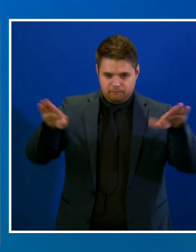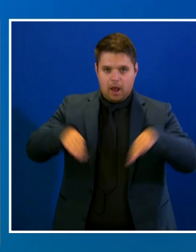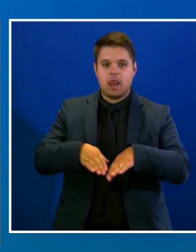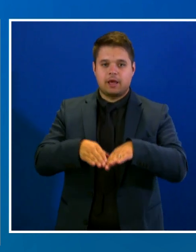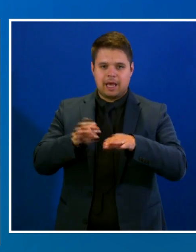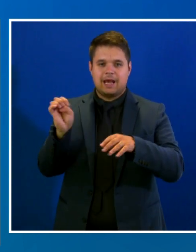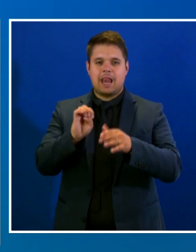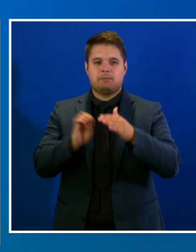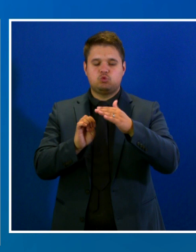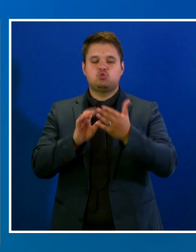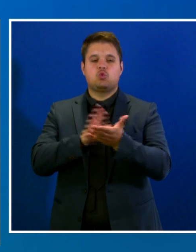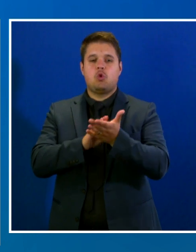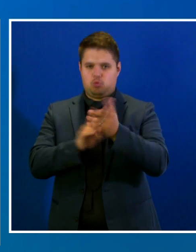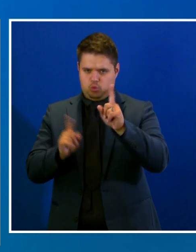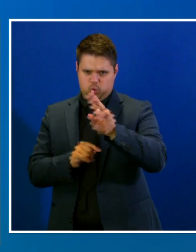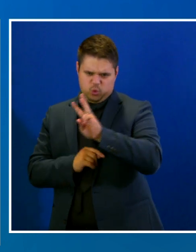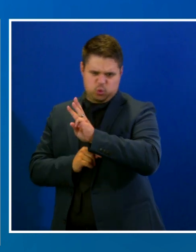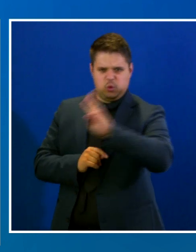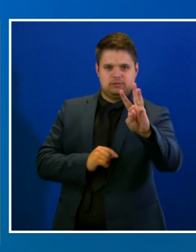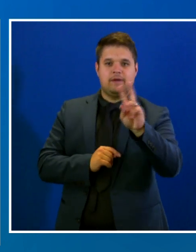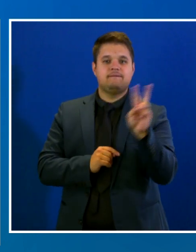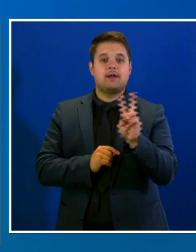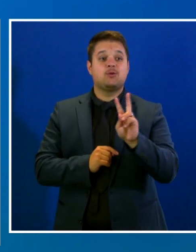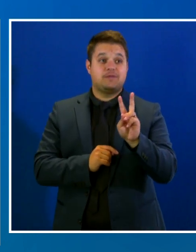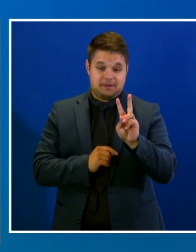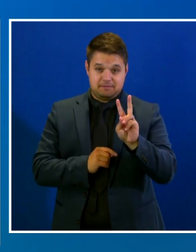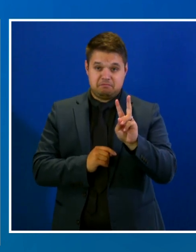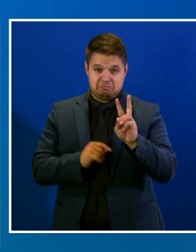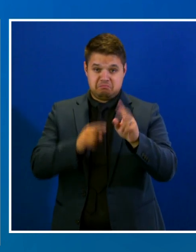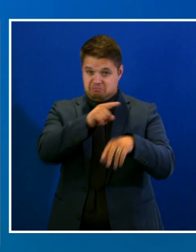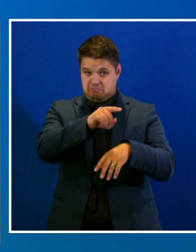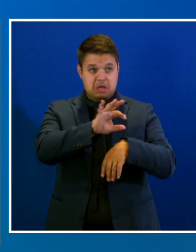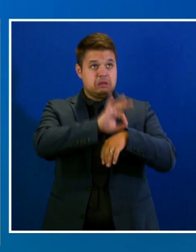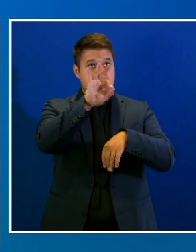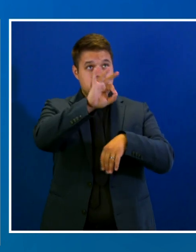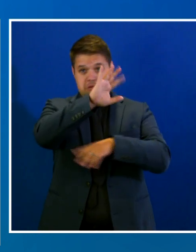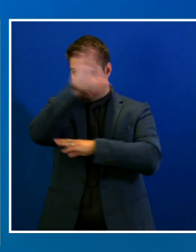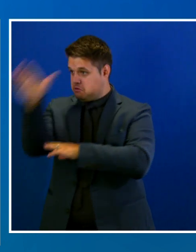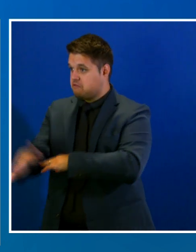9 to 5, or you can drop in without an appointment from 10 to 4.